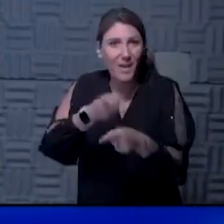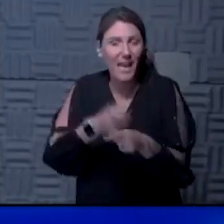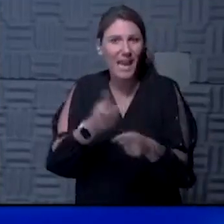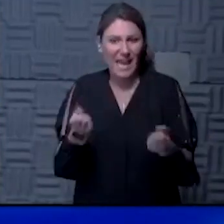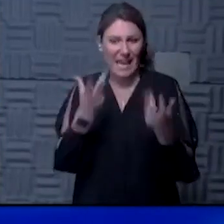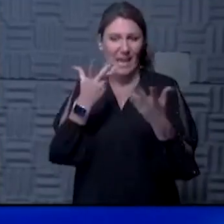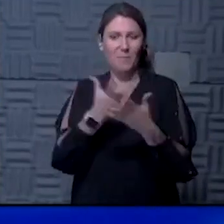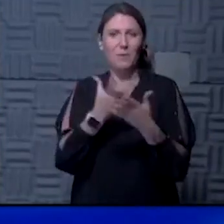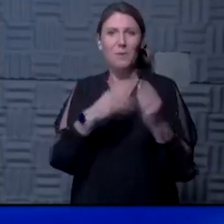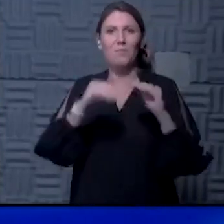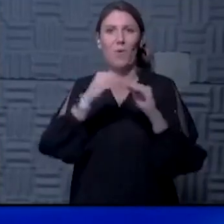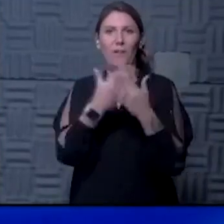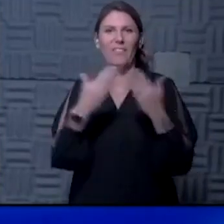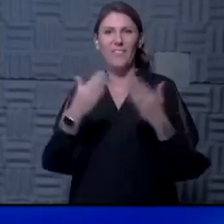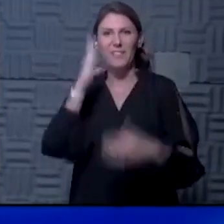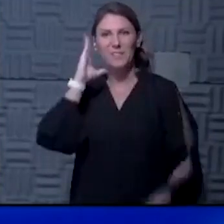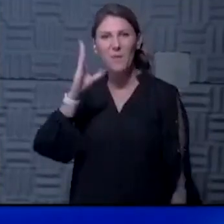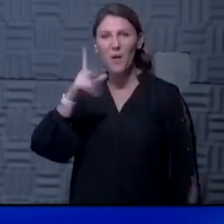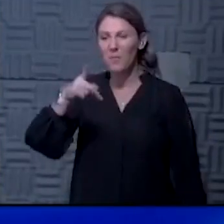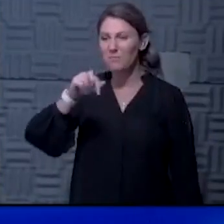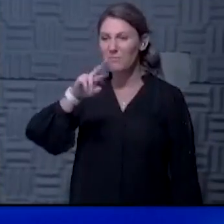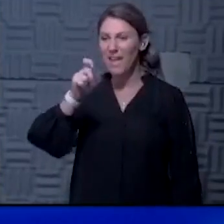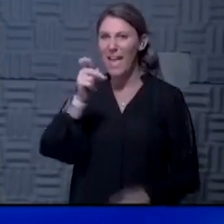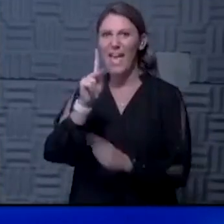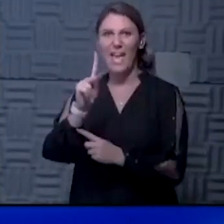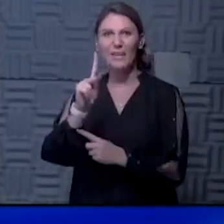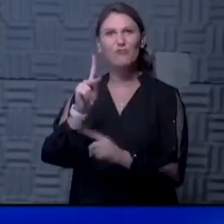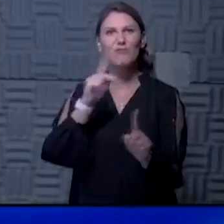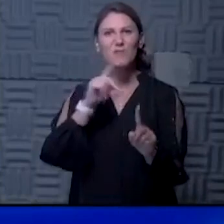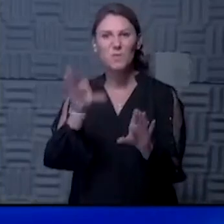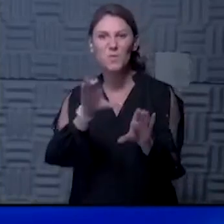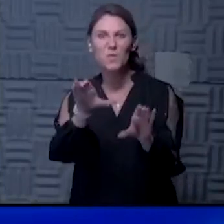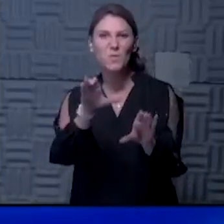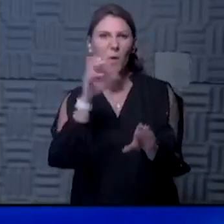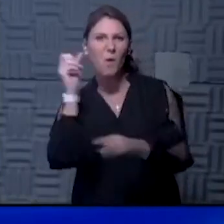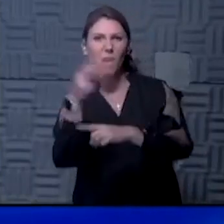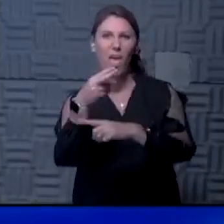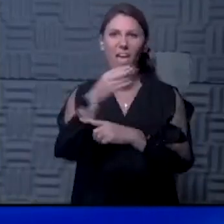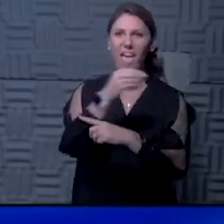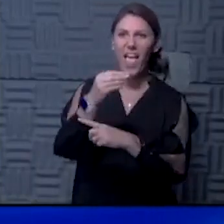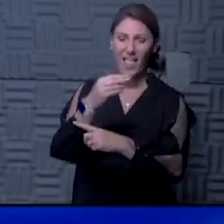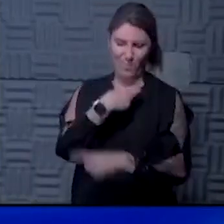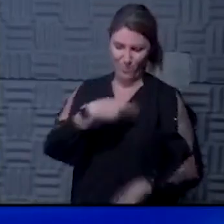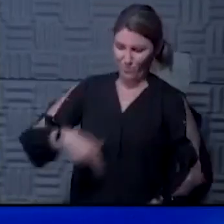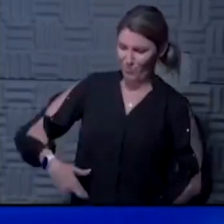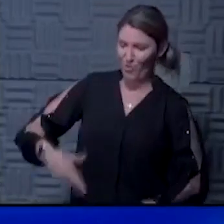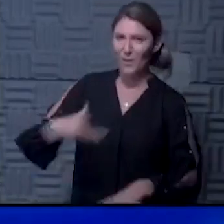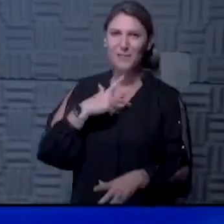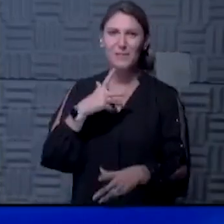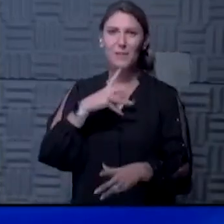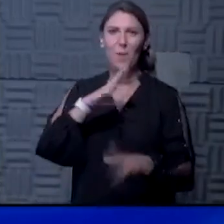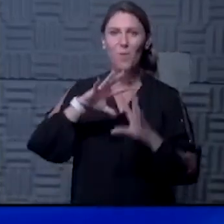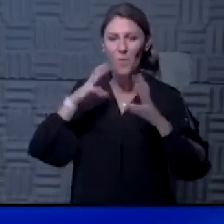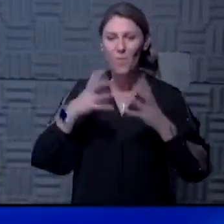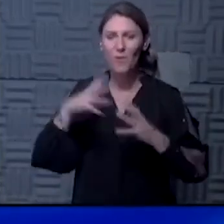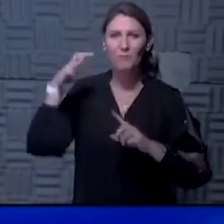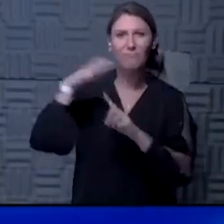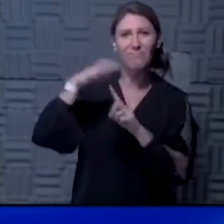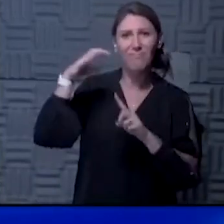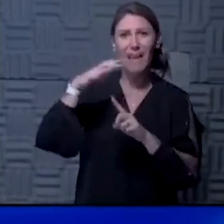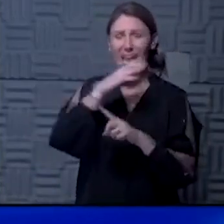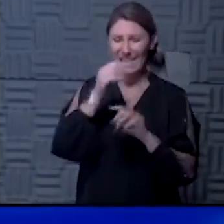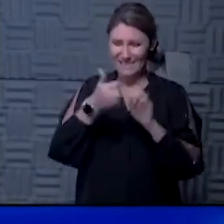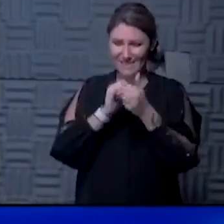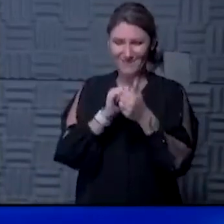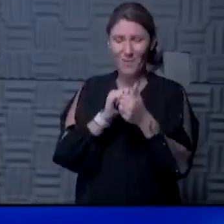more things is Patrick Mahomes going to do out there, right? How many more times are we going to be able to watch the Royals lift that world championship? And Sporting, there's just